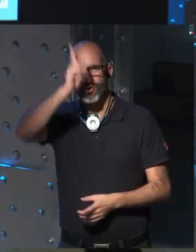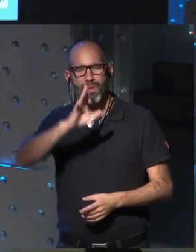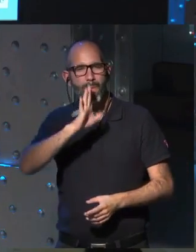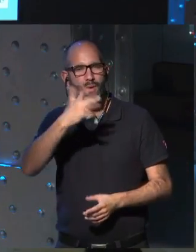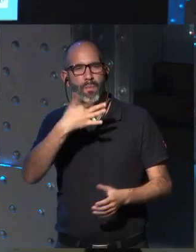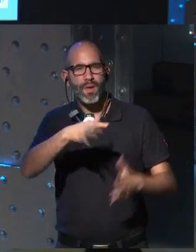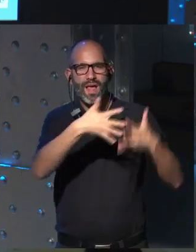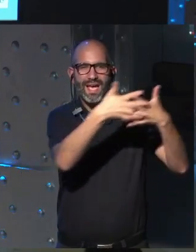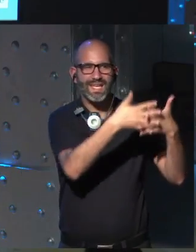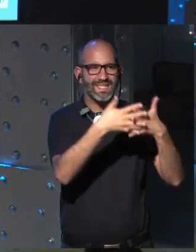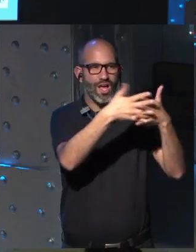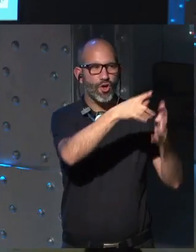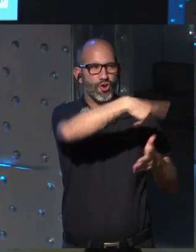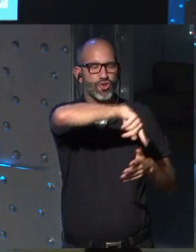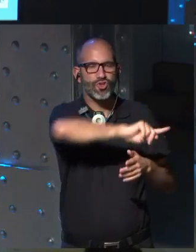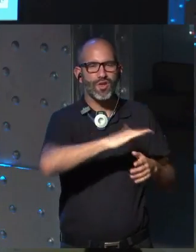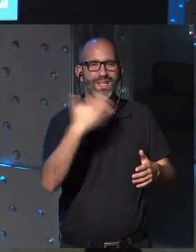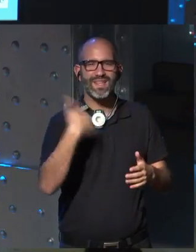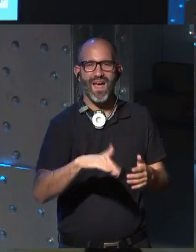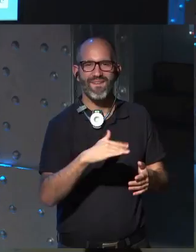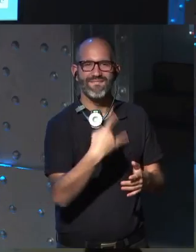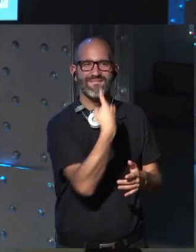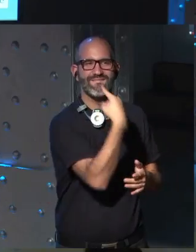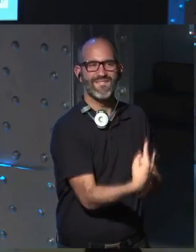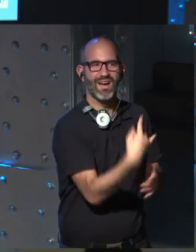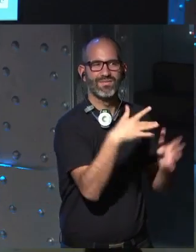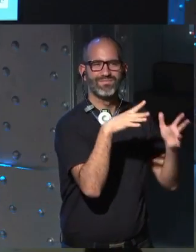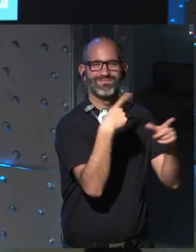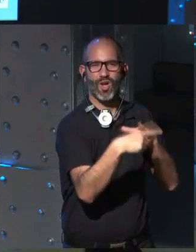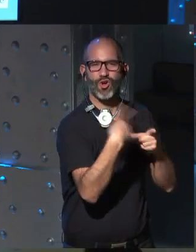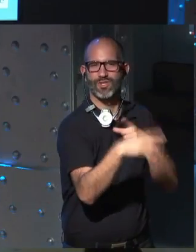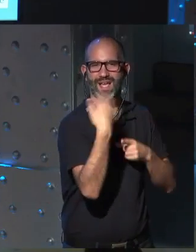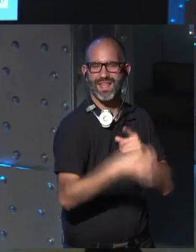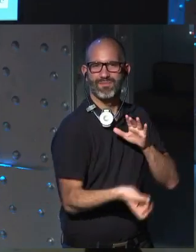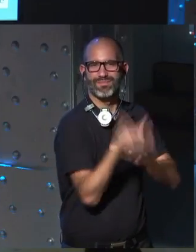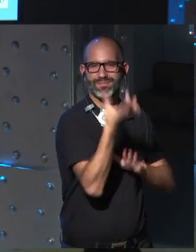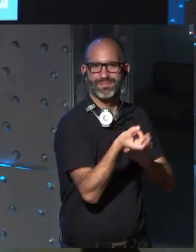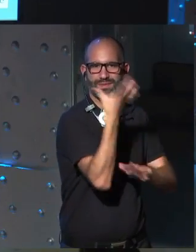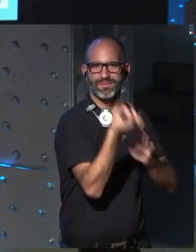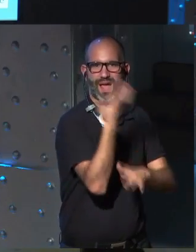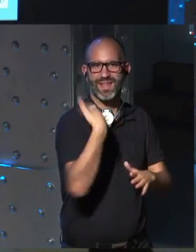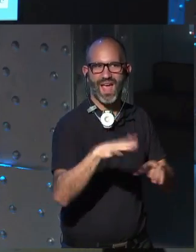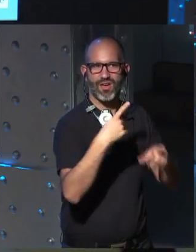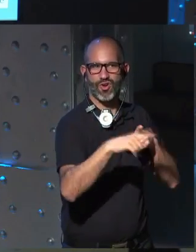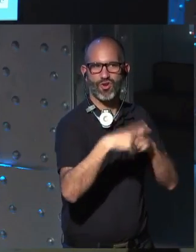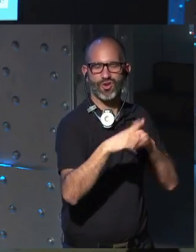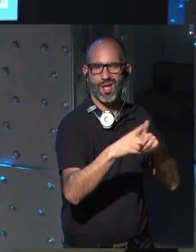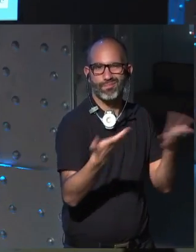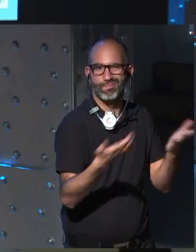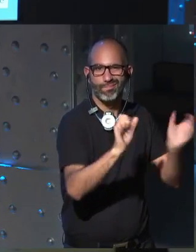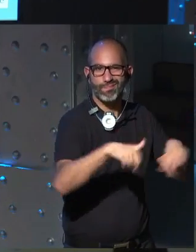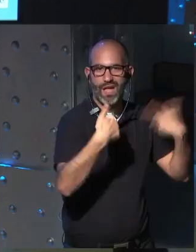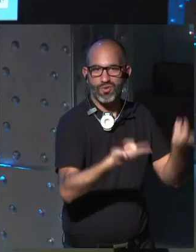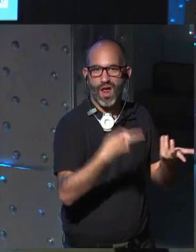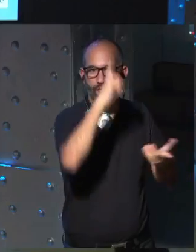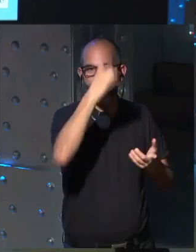to artifice that we don't even think to look at what the artifice is. We don't have that sort of questioning. I don't know. I wish I could give you a better answer, but